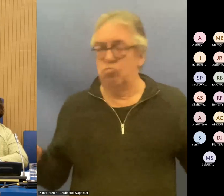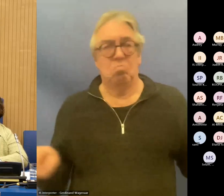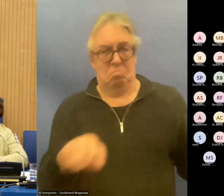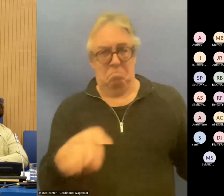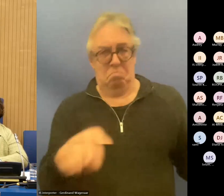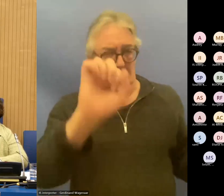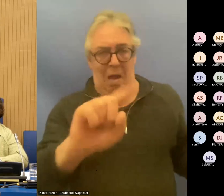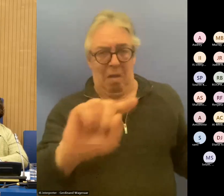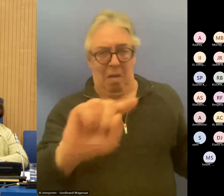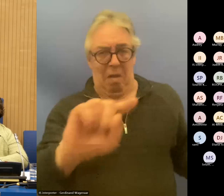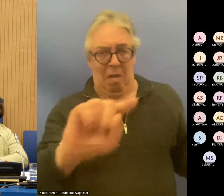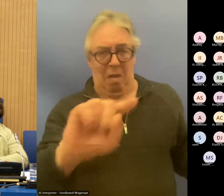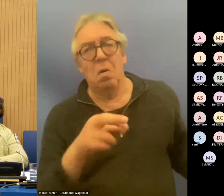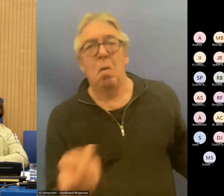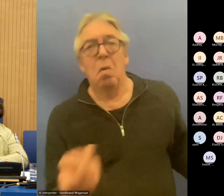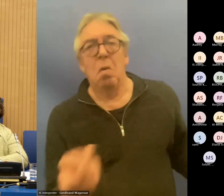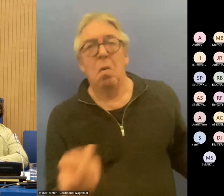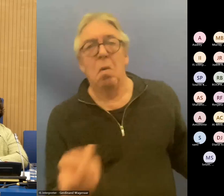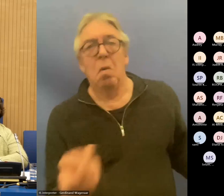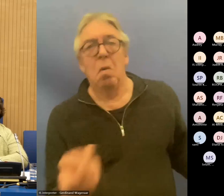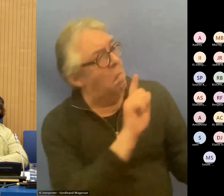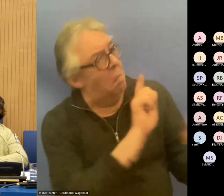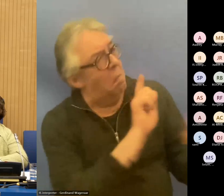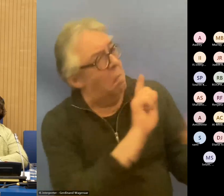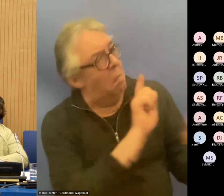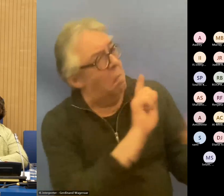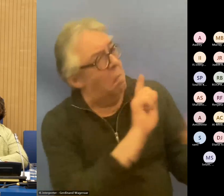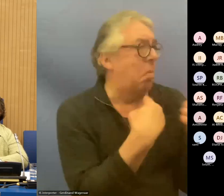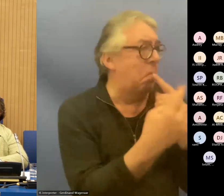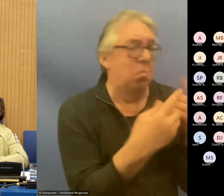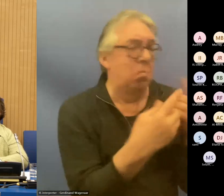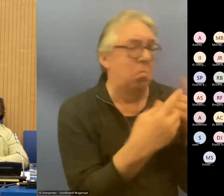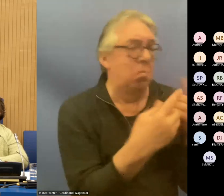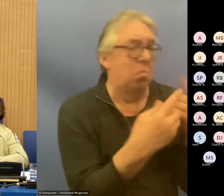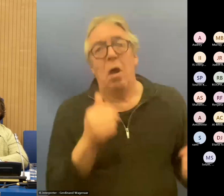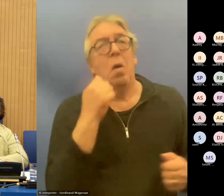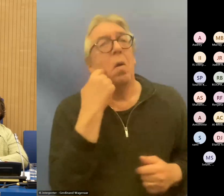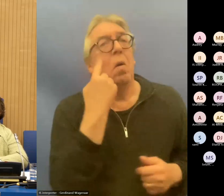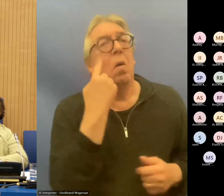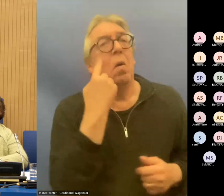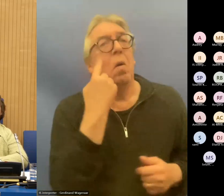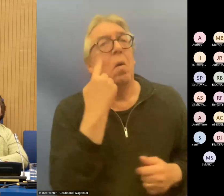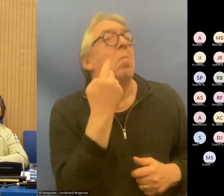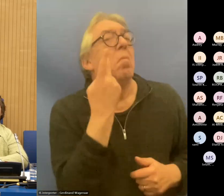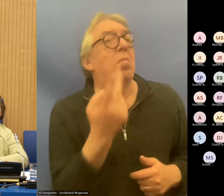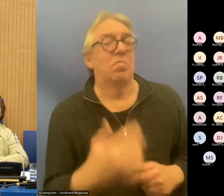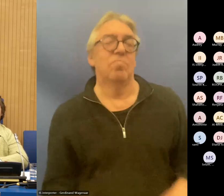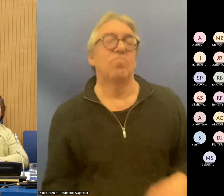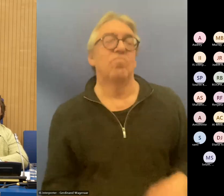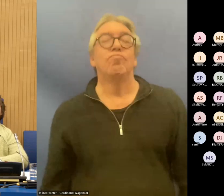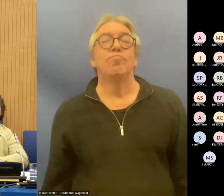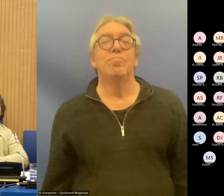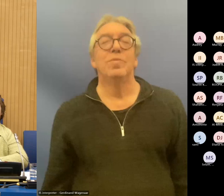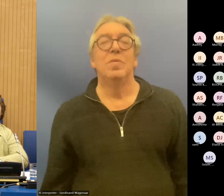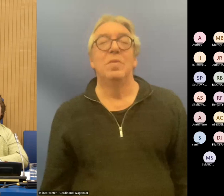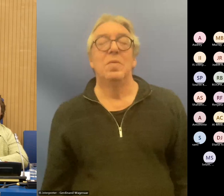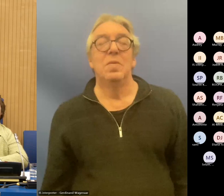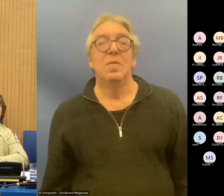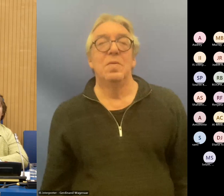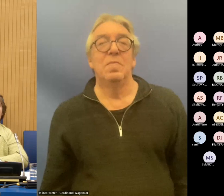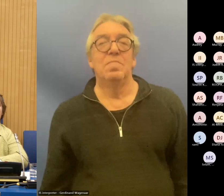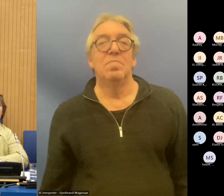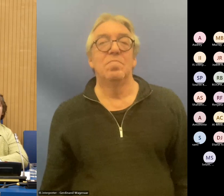you right during the day or in the next days, and we will see each other around the floor and